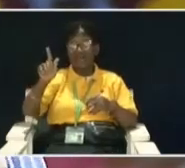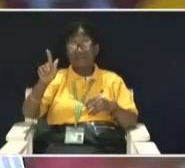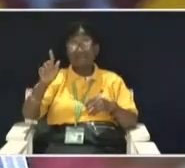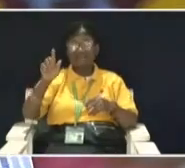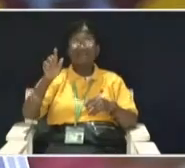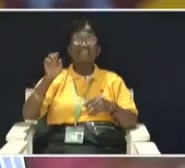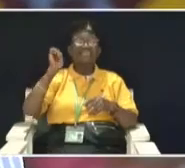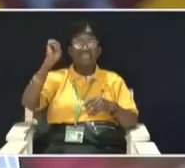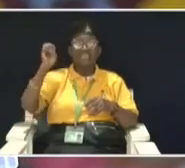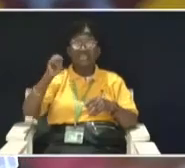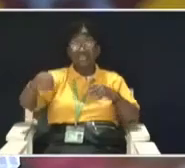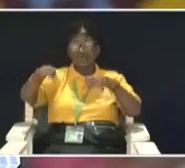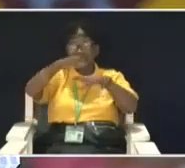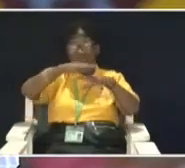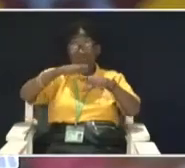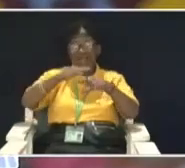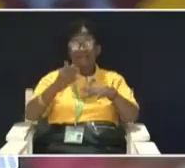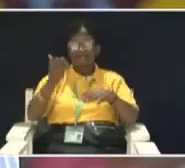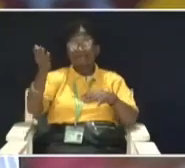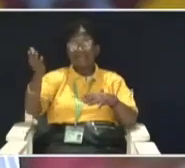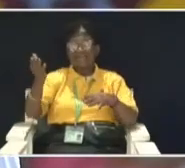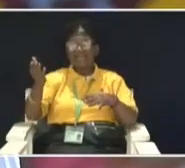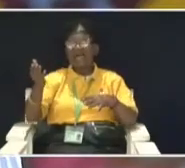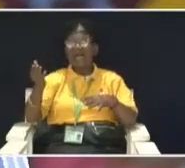shame with the skin of animals.